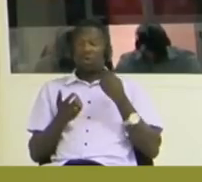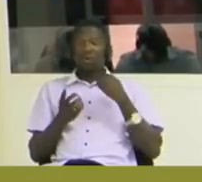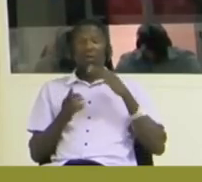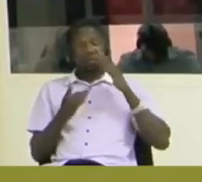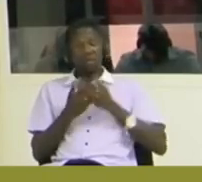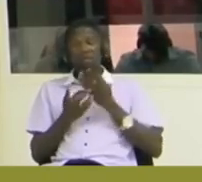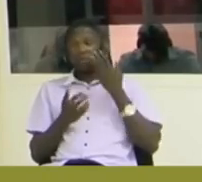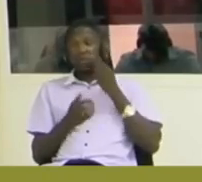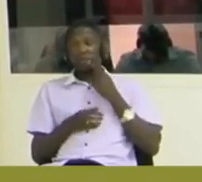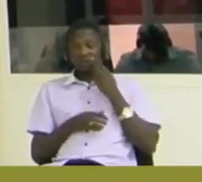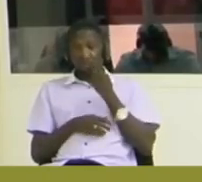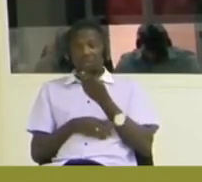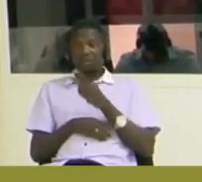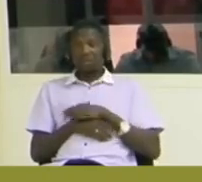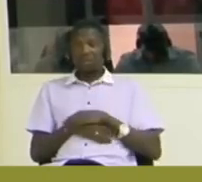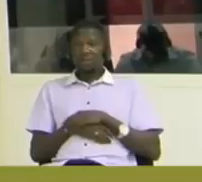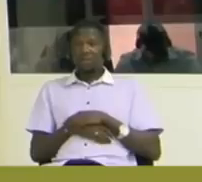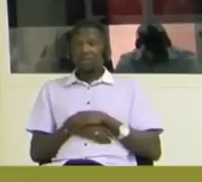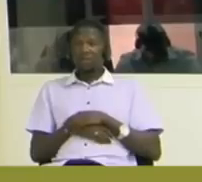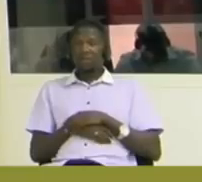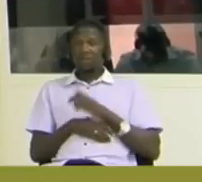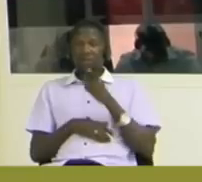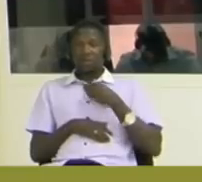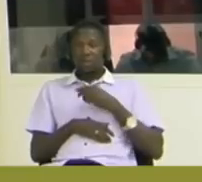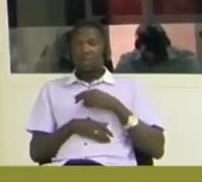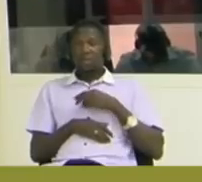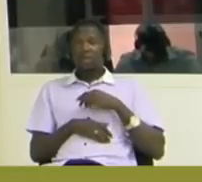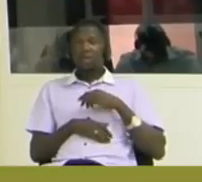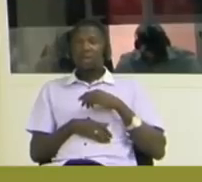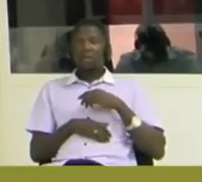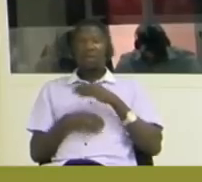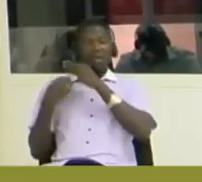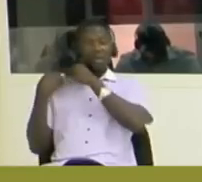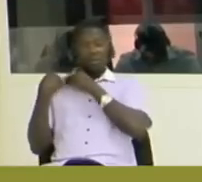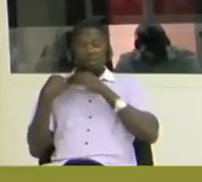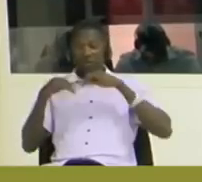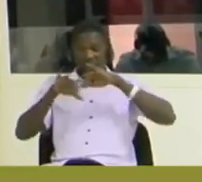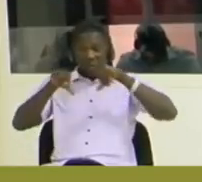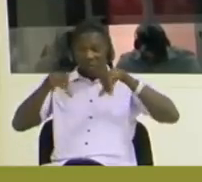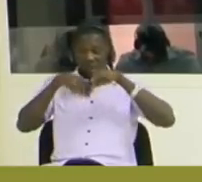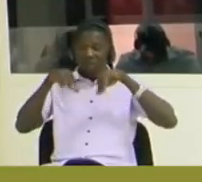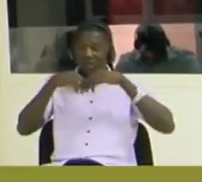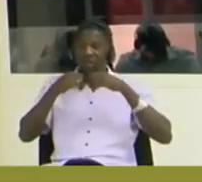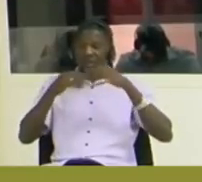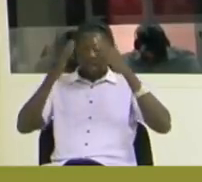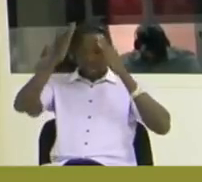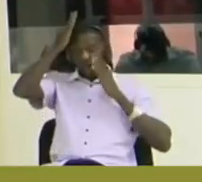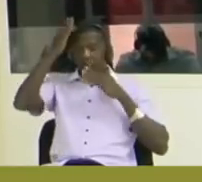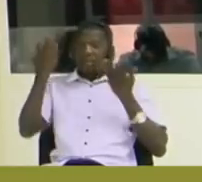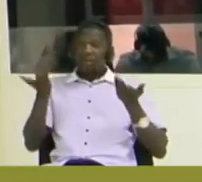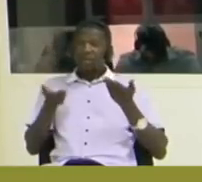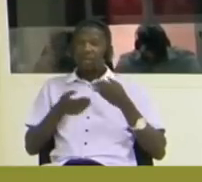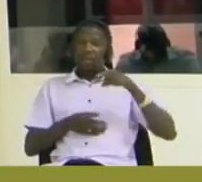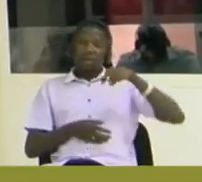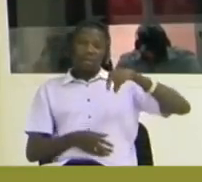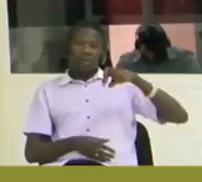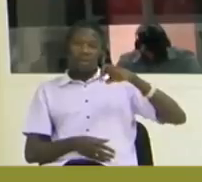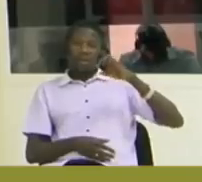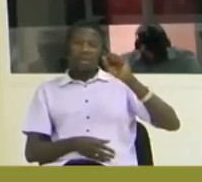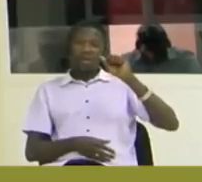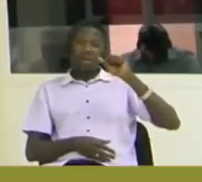Isn't there a marine unit? Yes, there is. And what is the job of the marine unit? Yeah, the marine unit